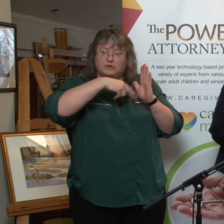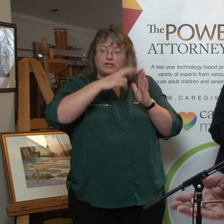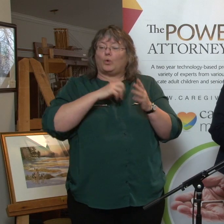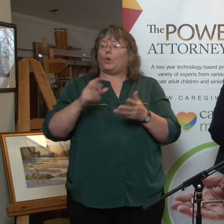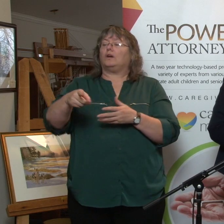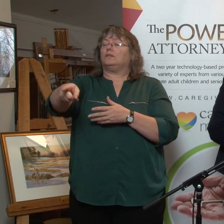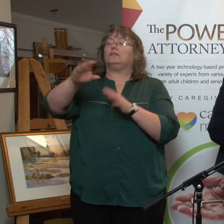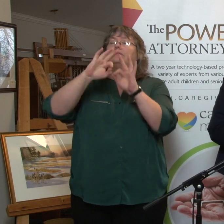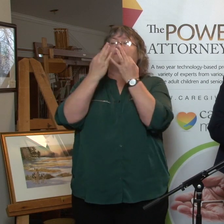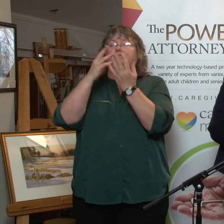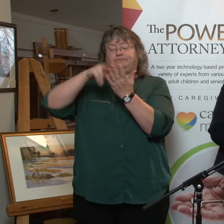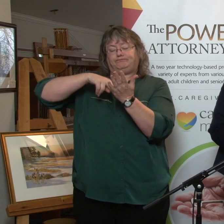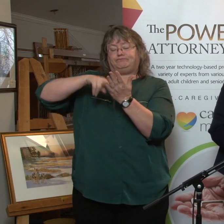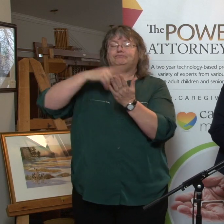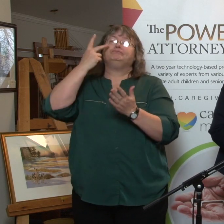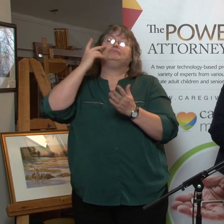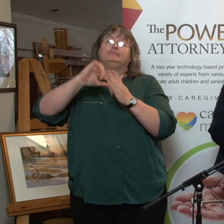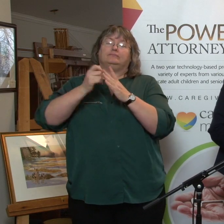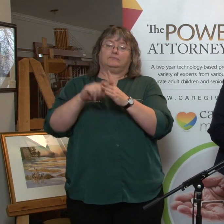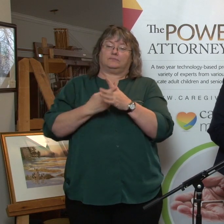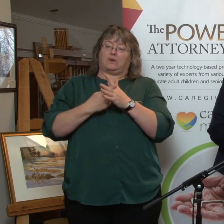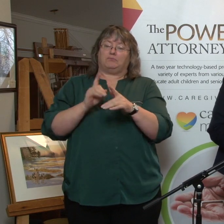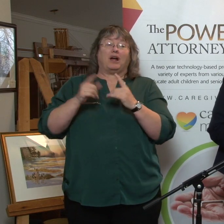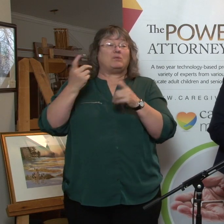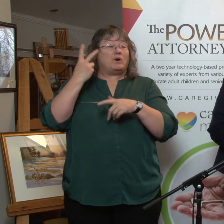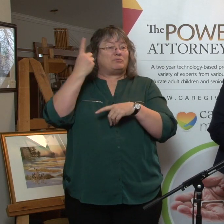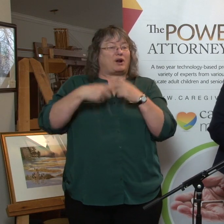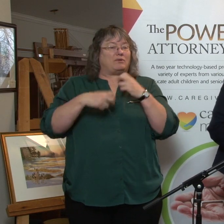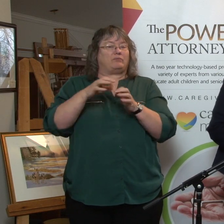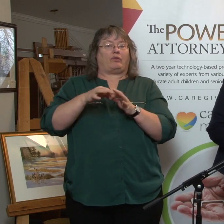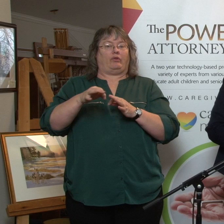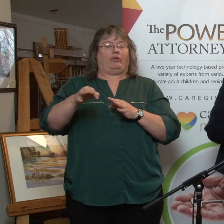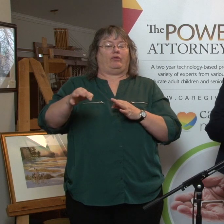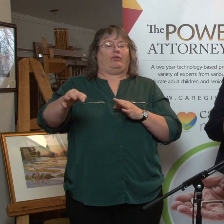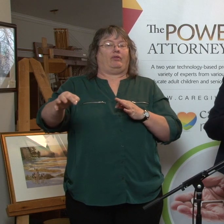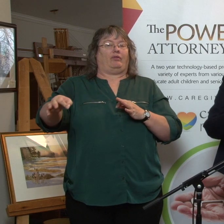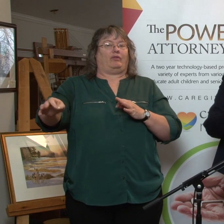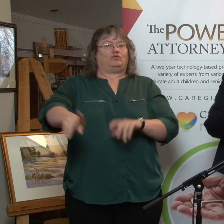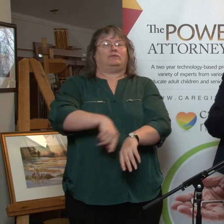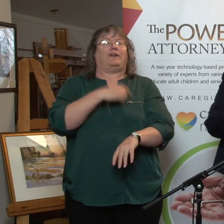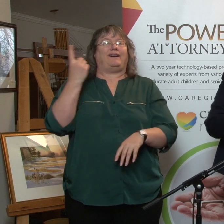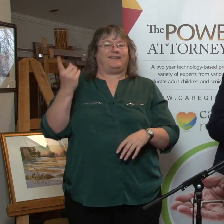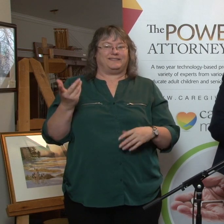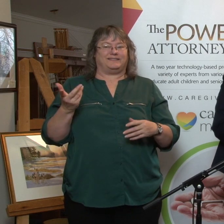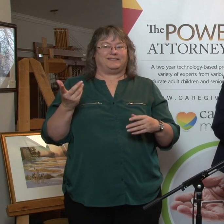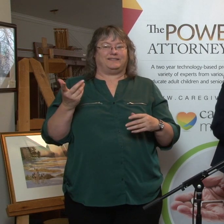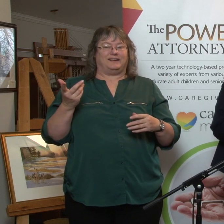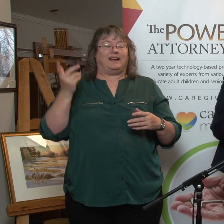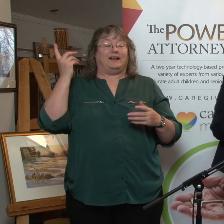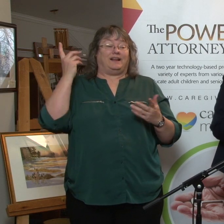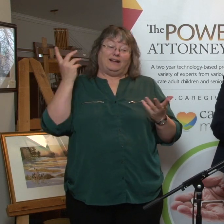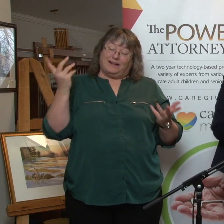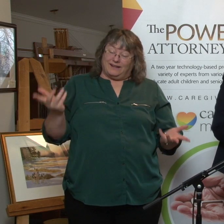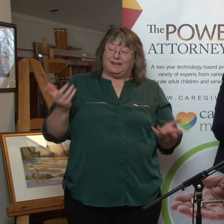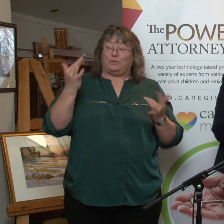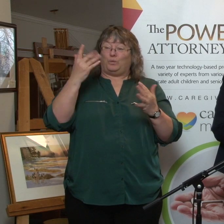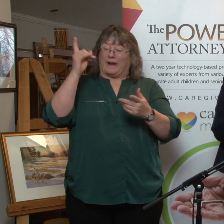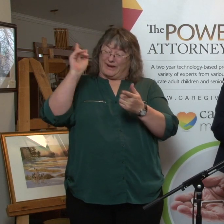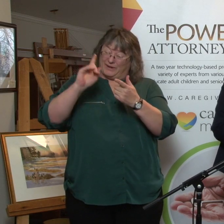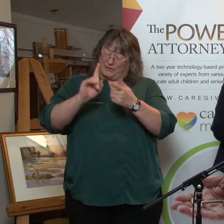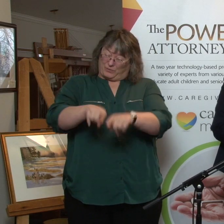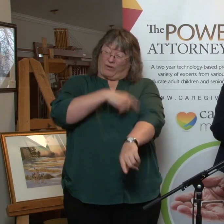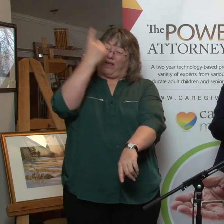start. And the problem is we all wait too long, because if you wait too long and your loved one